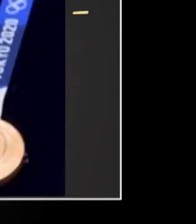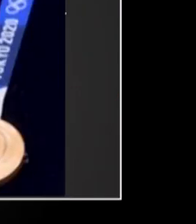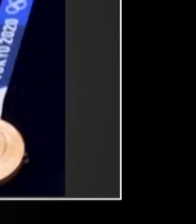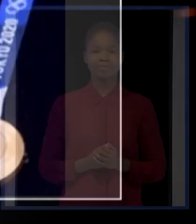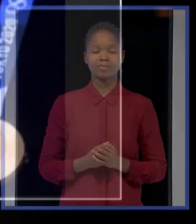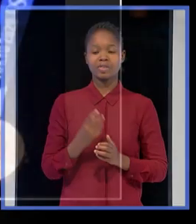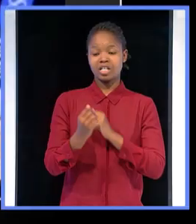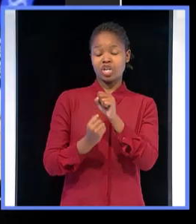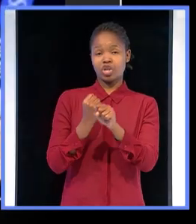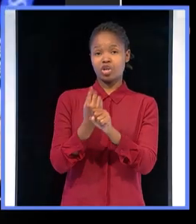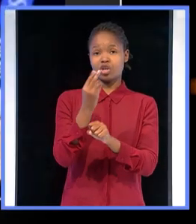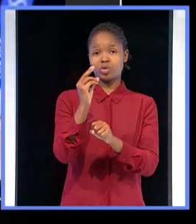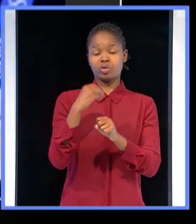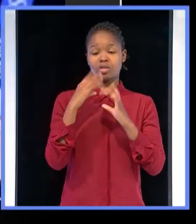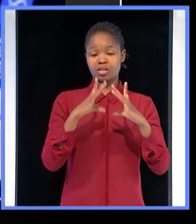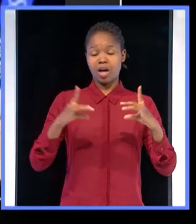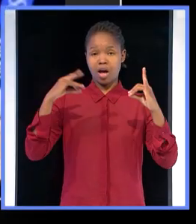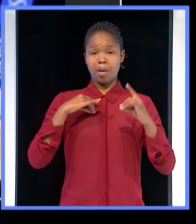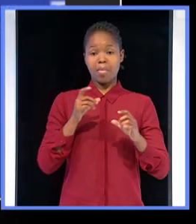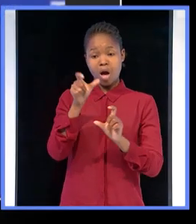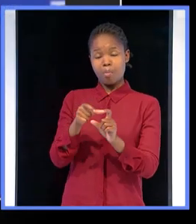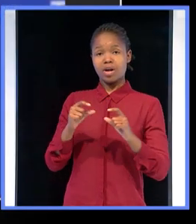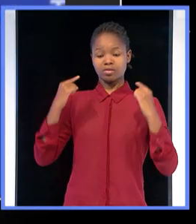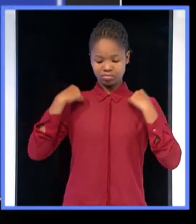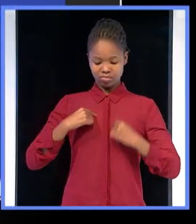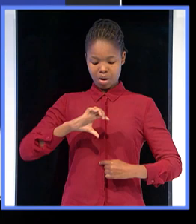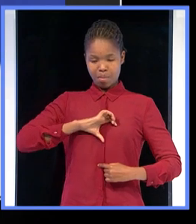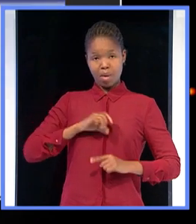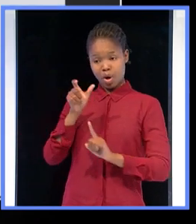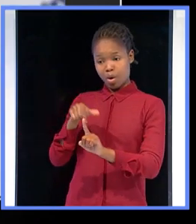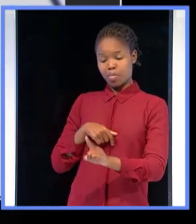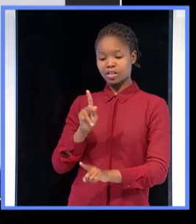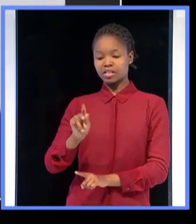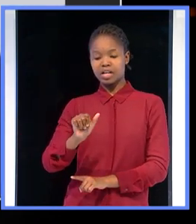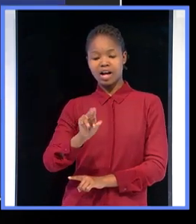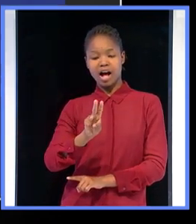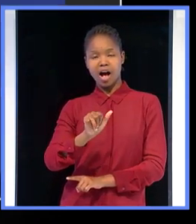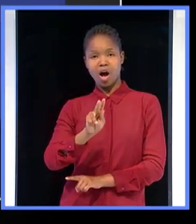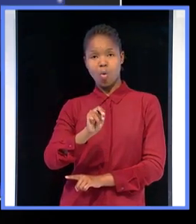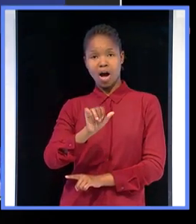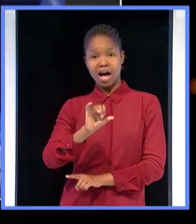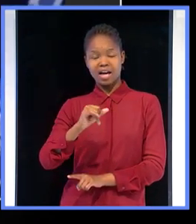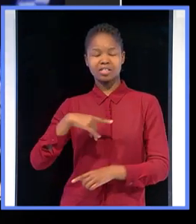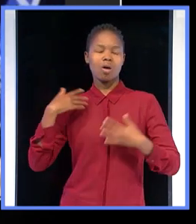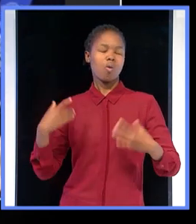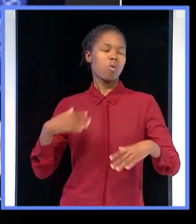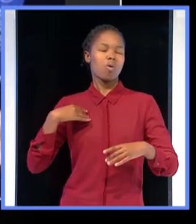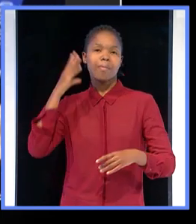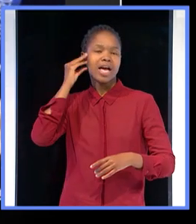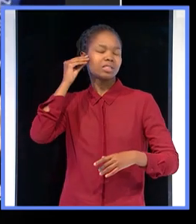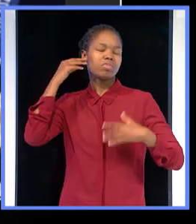The 2020 Olympic and Paralympic medal designer Yunichi Kawanishi said the games were a once-in-a-lifetime